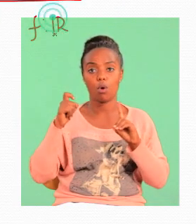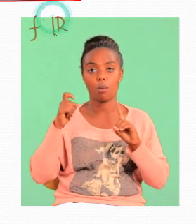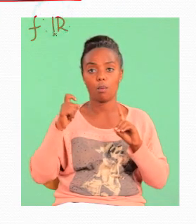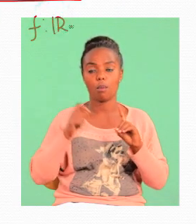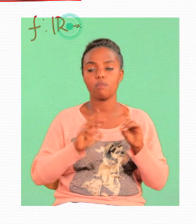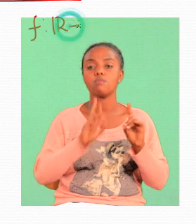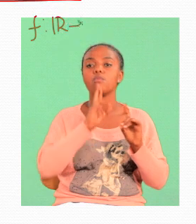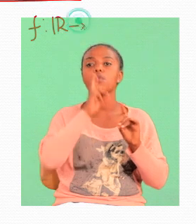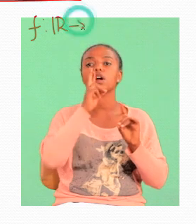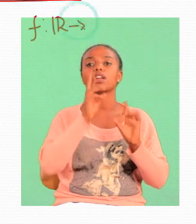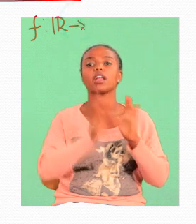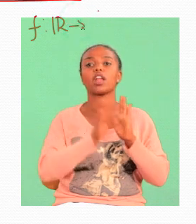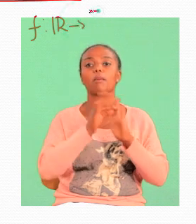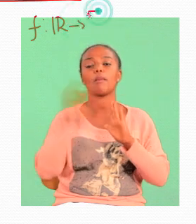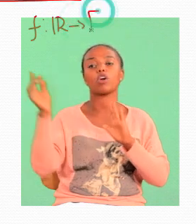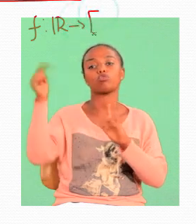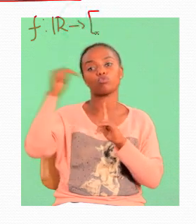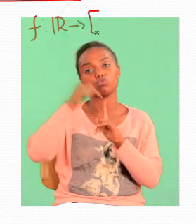real number 2